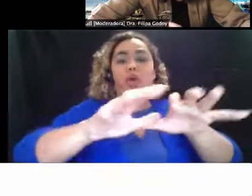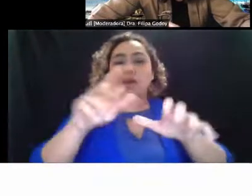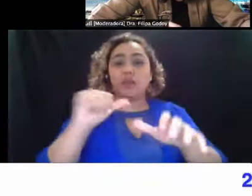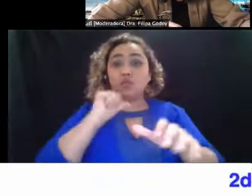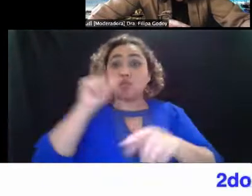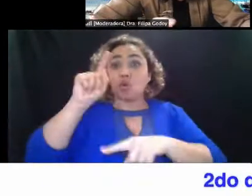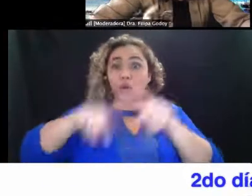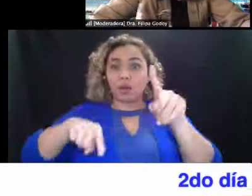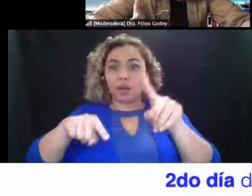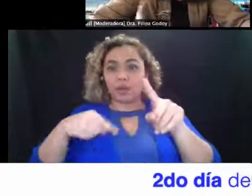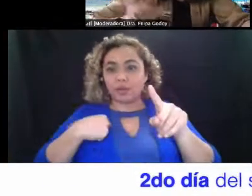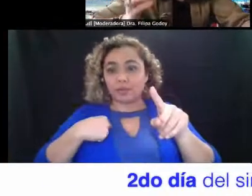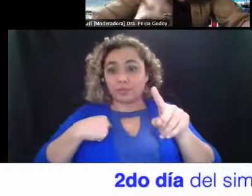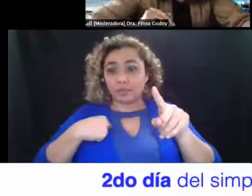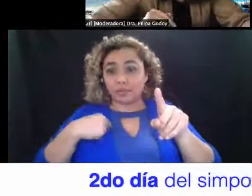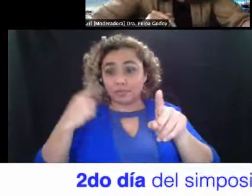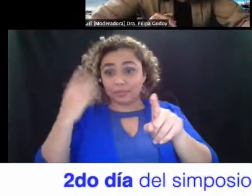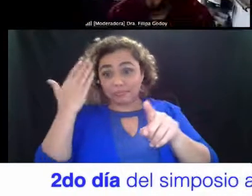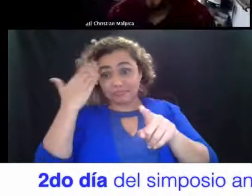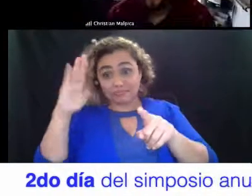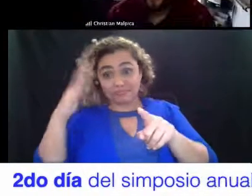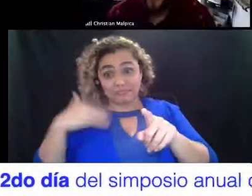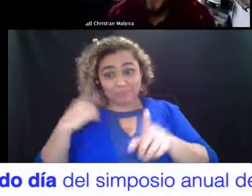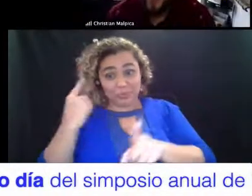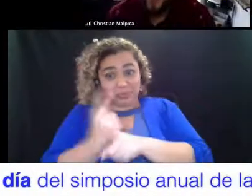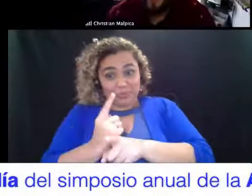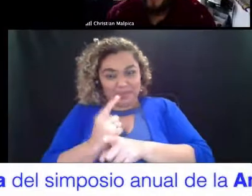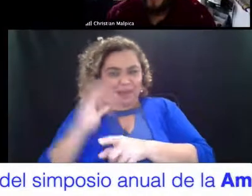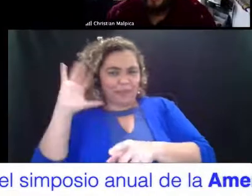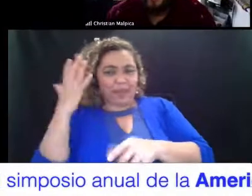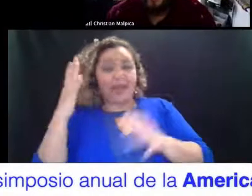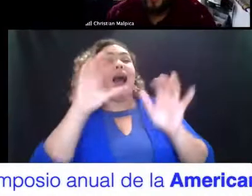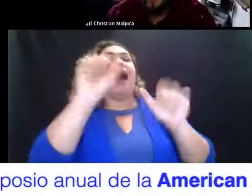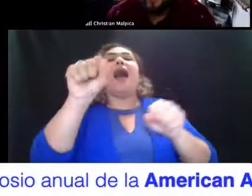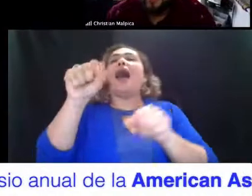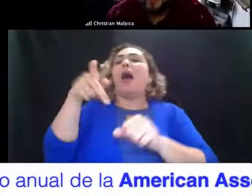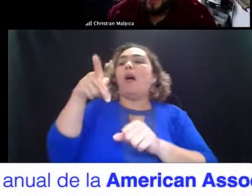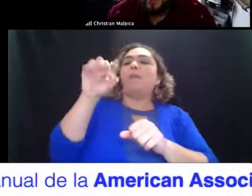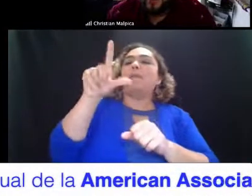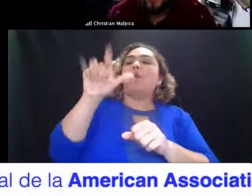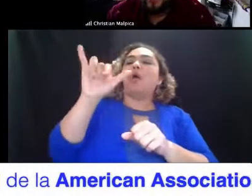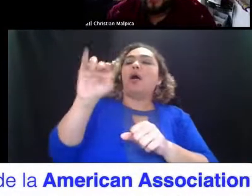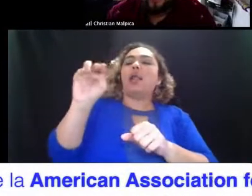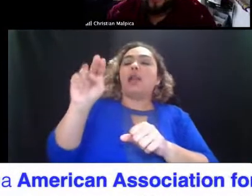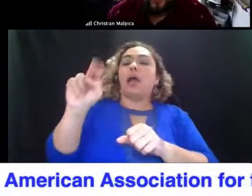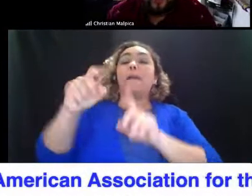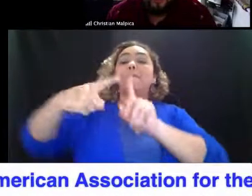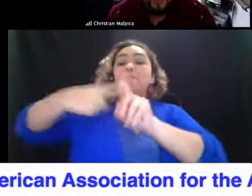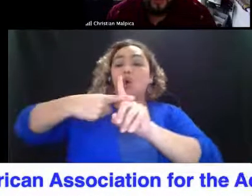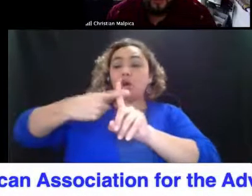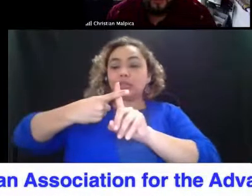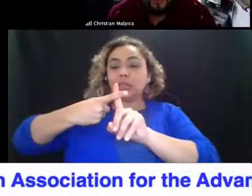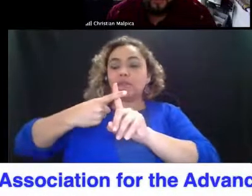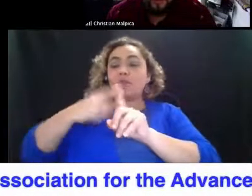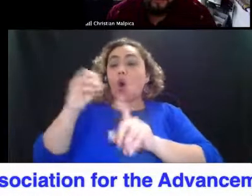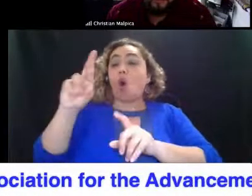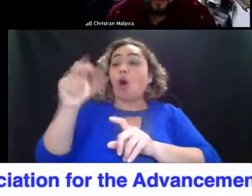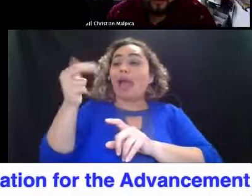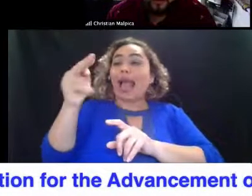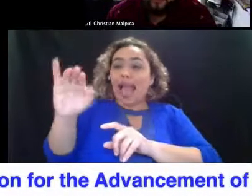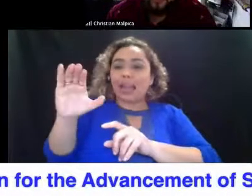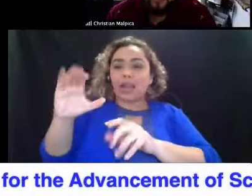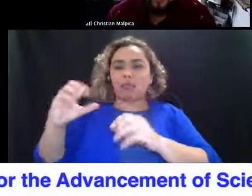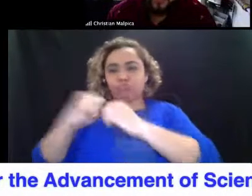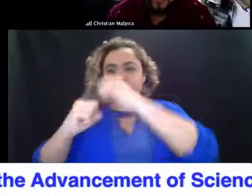make my question directly, so I'm giving. Okay. So polyamines are positive organic compounds that